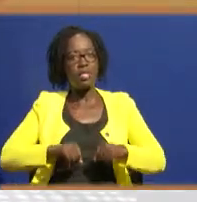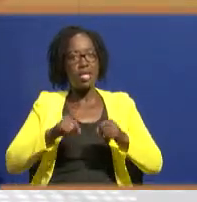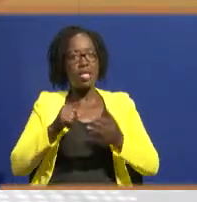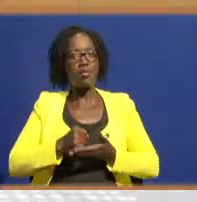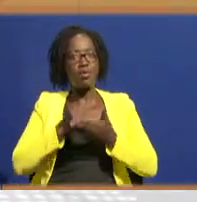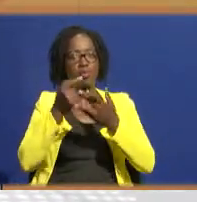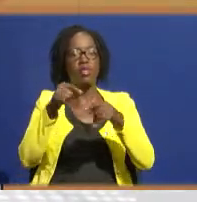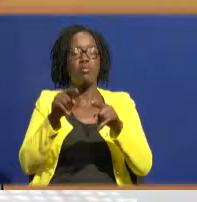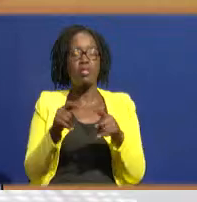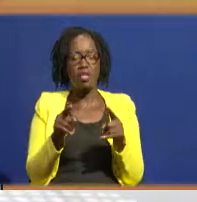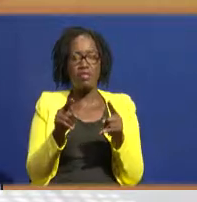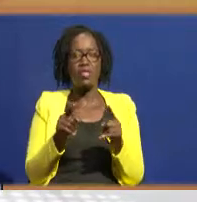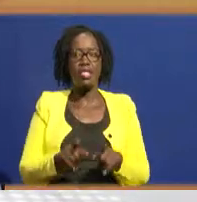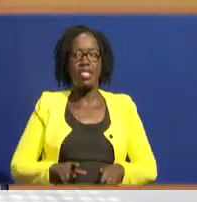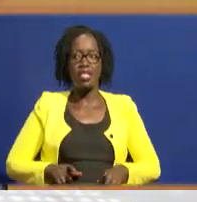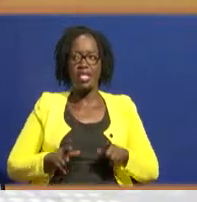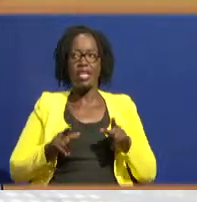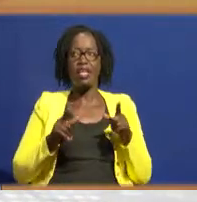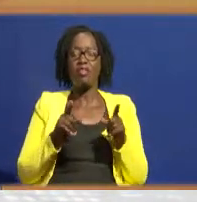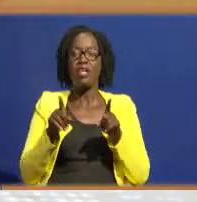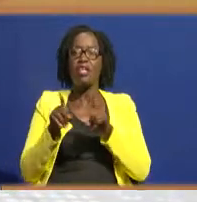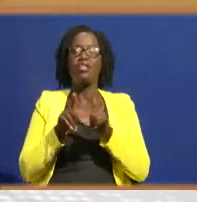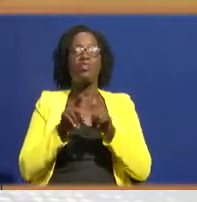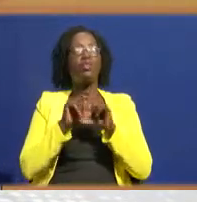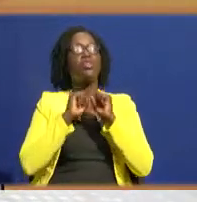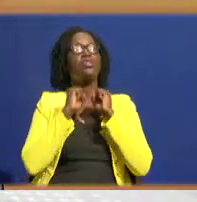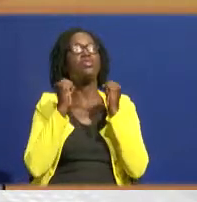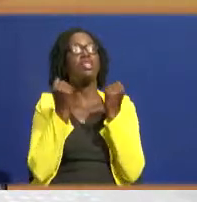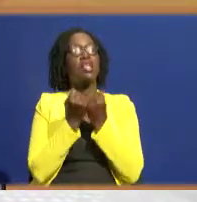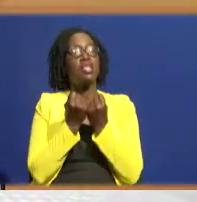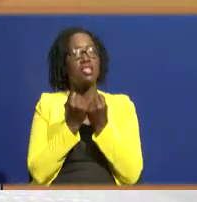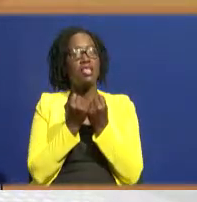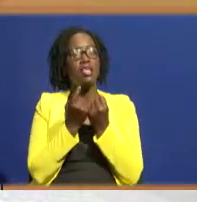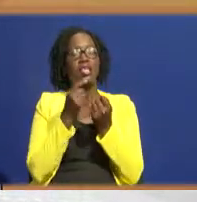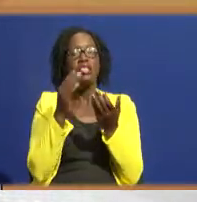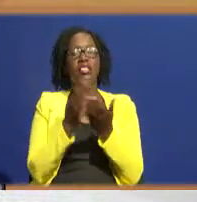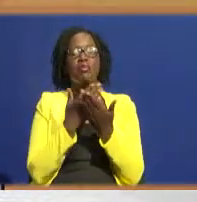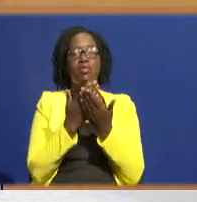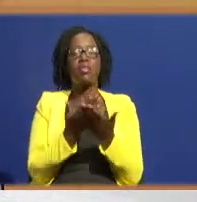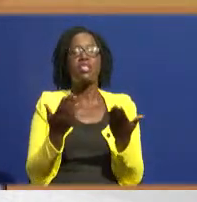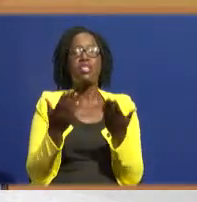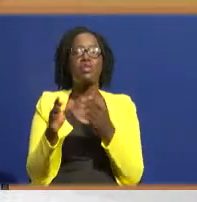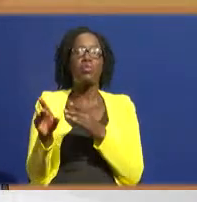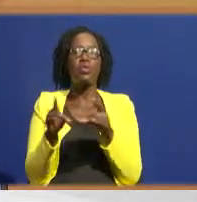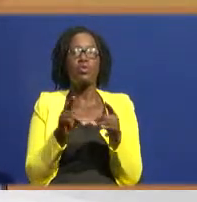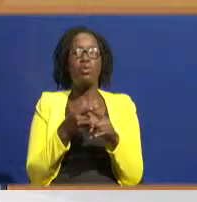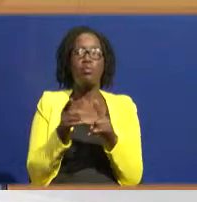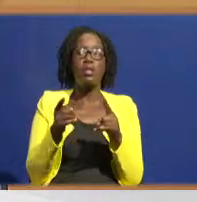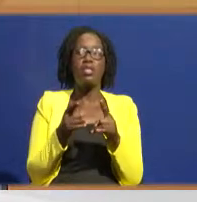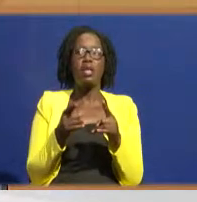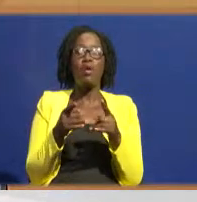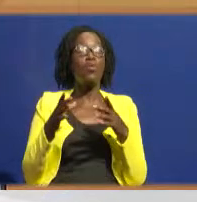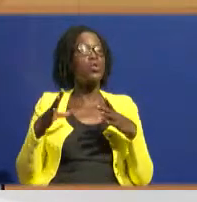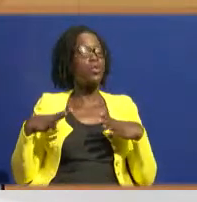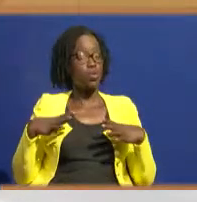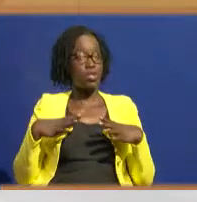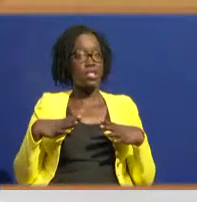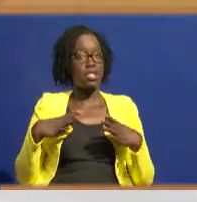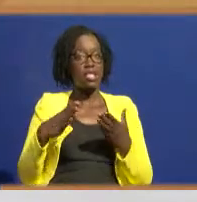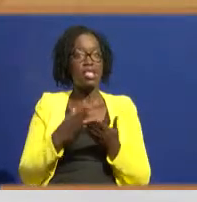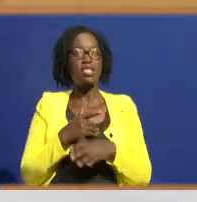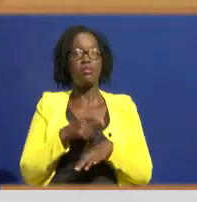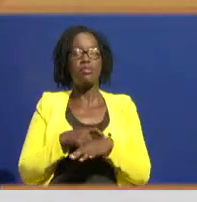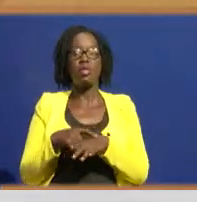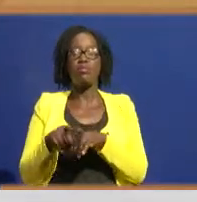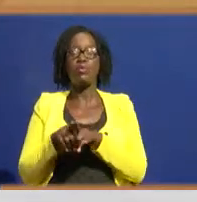help themselves in life and also the society. So these are some of the things that we do, but now during the holidays. Sometimes we